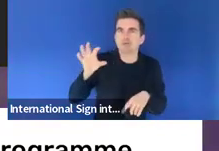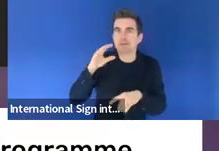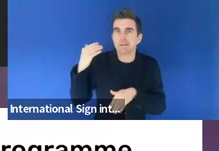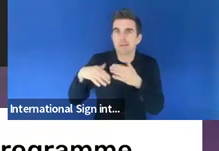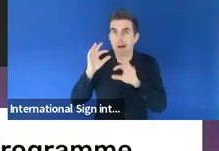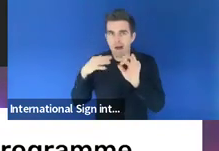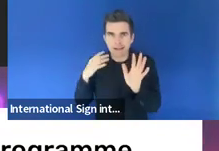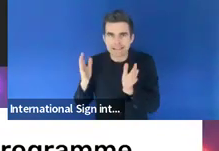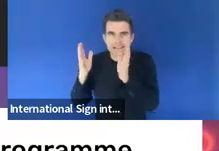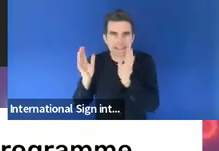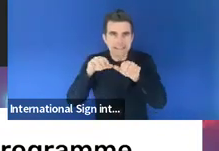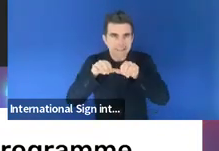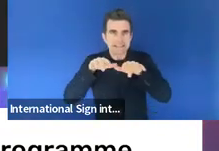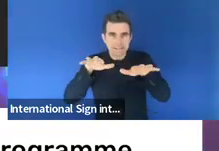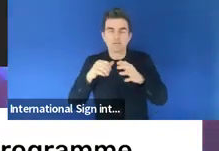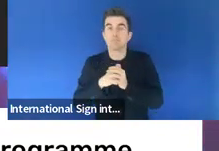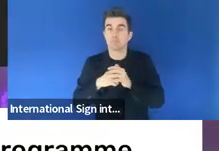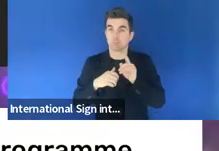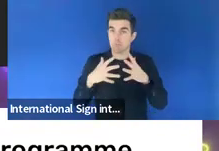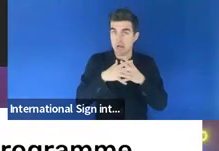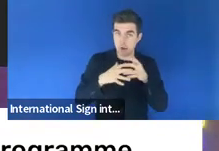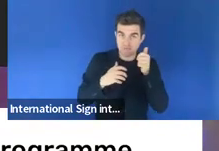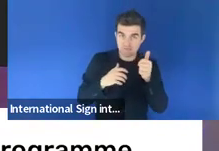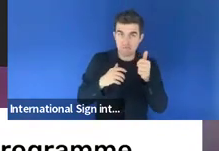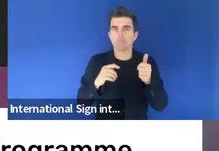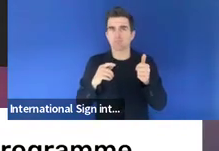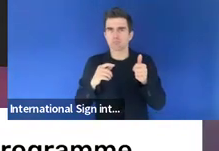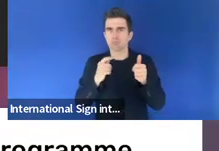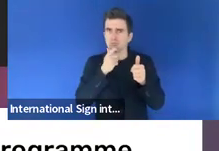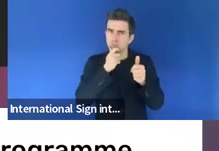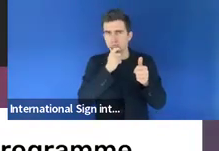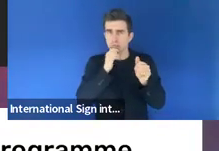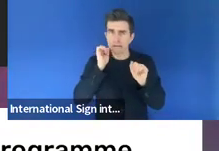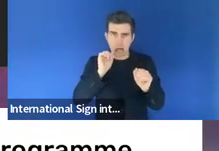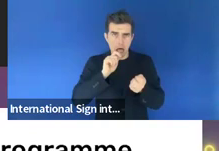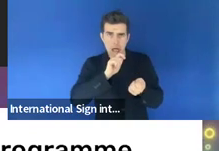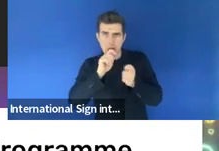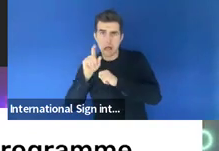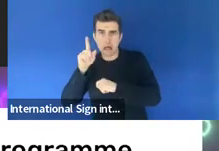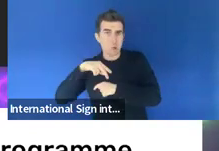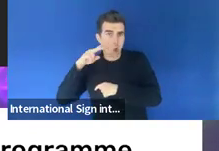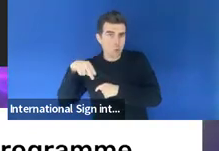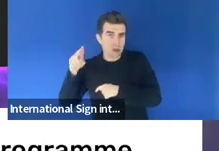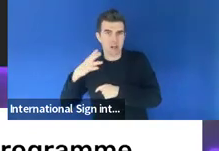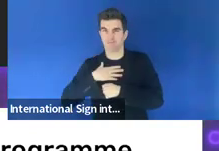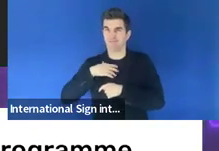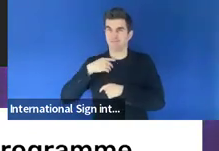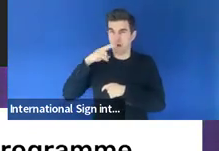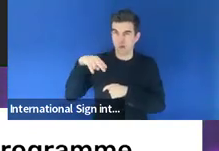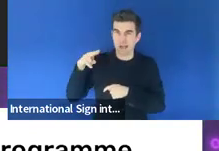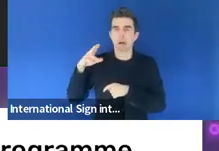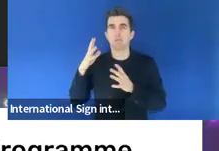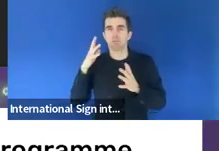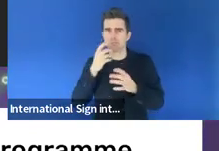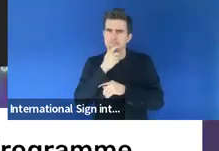how can we get what you're doing to new countries? Number two, tailored mentorship and training support. So we're really looking at the